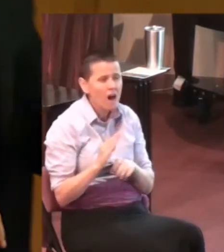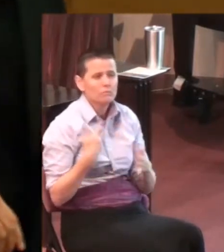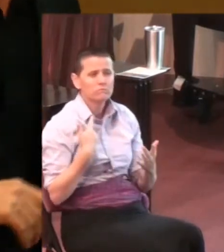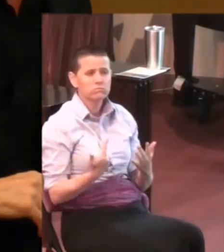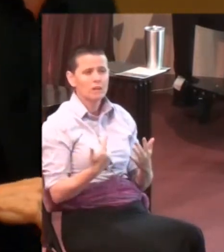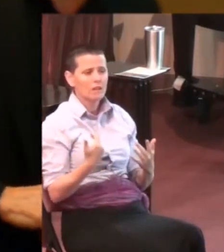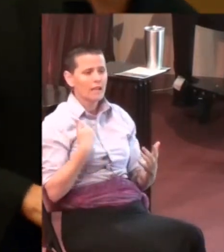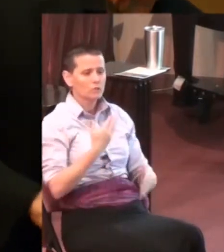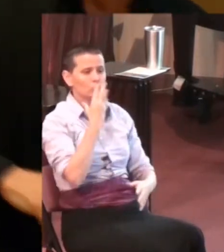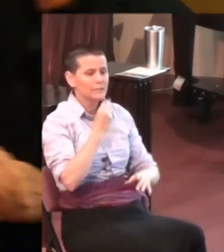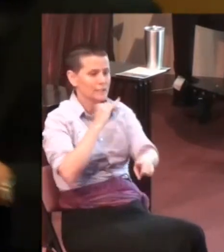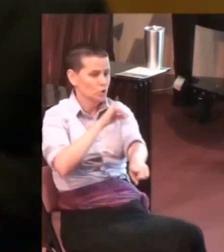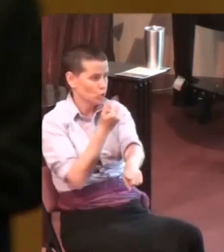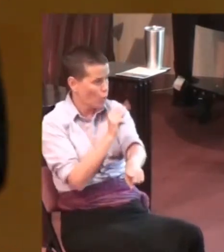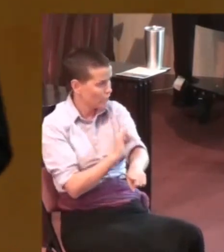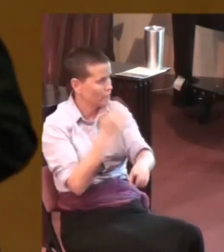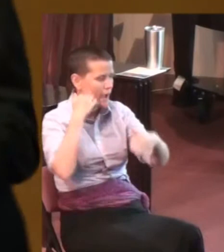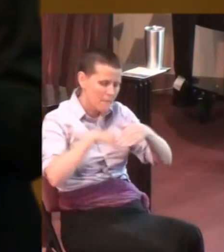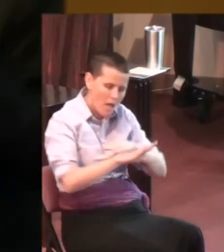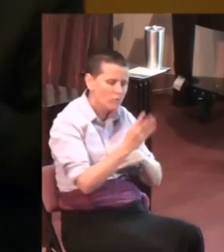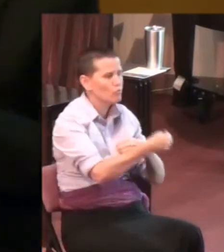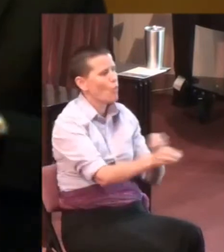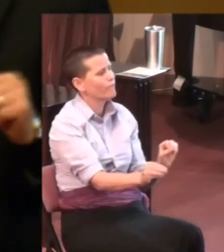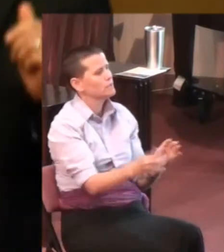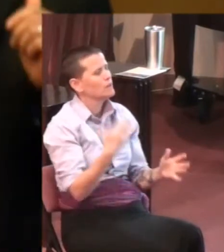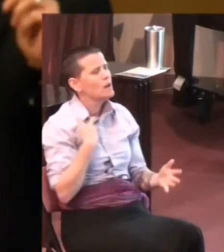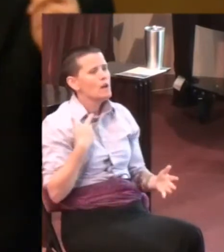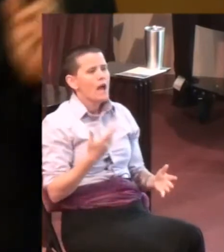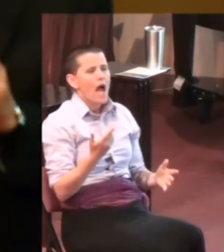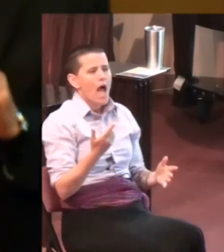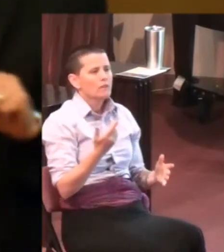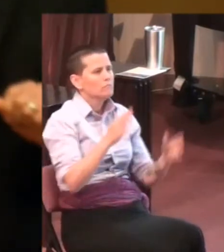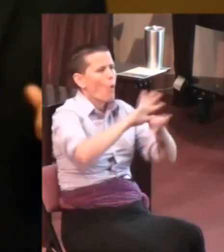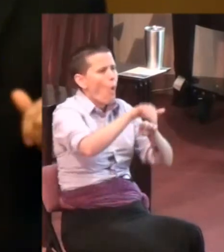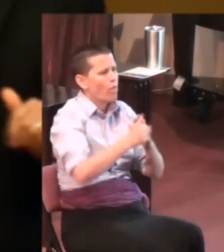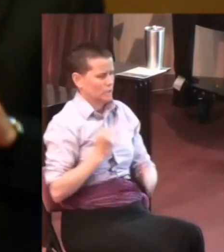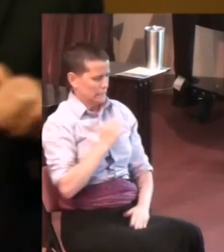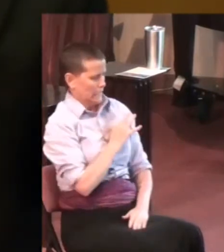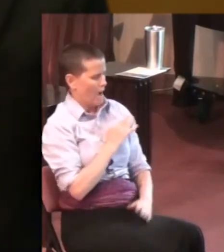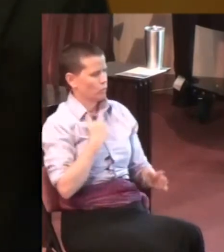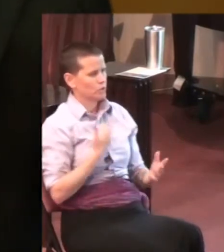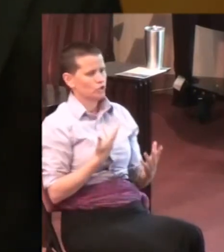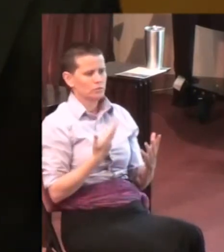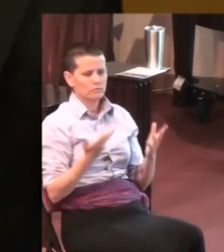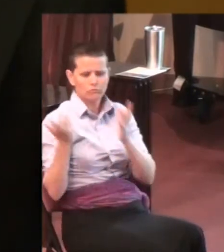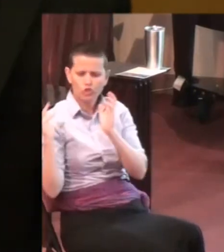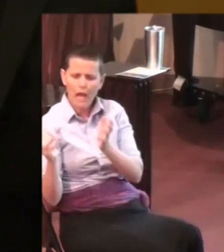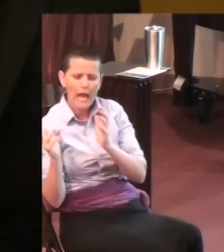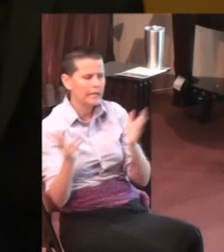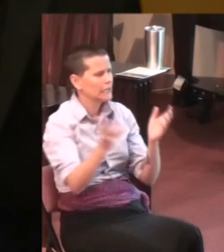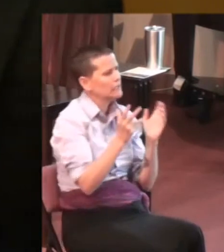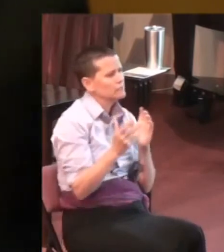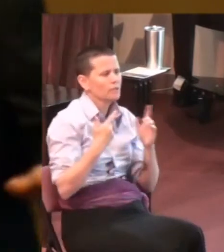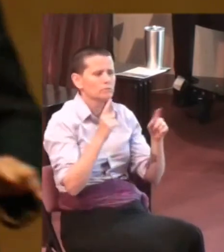sweet Joni walked into the office, and everybody was engaged in a deep conversation. And Joni's like family. And